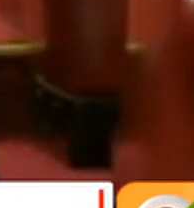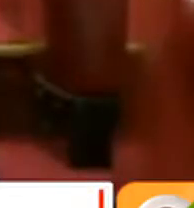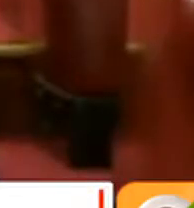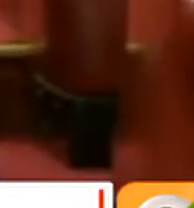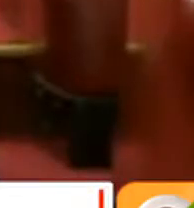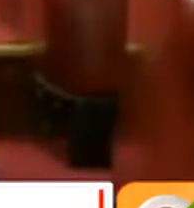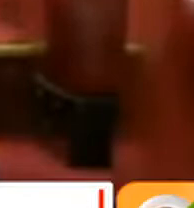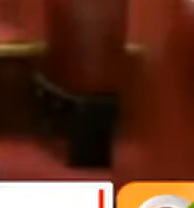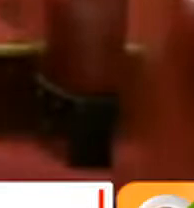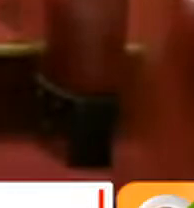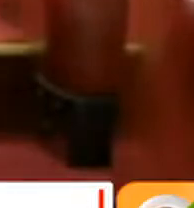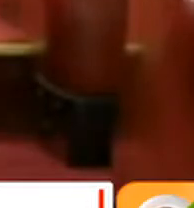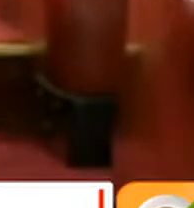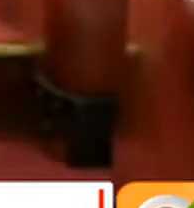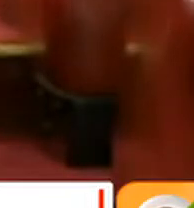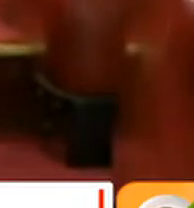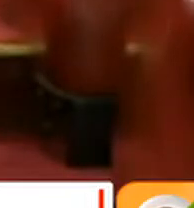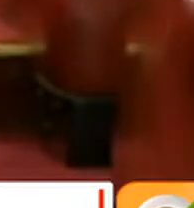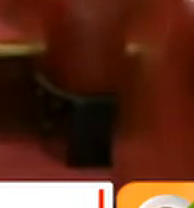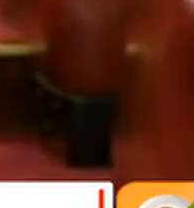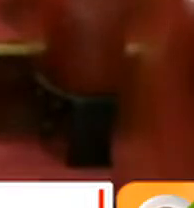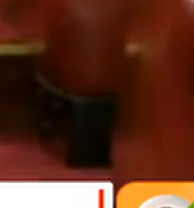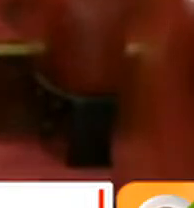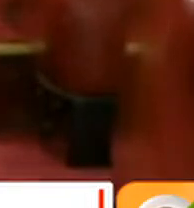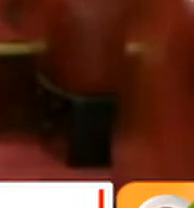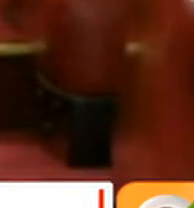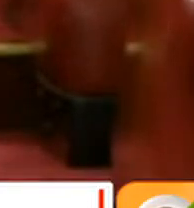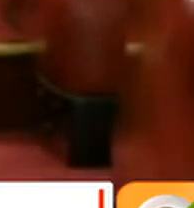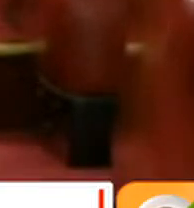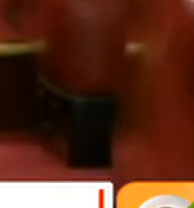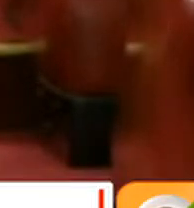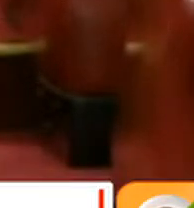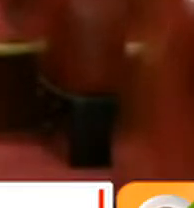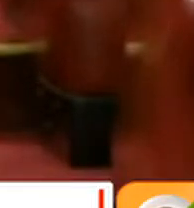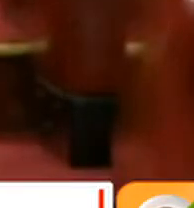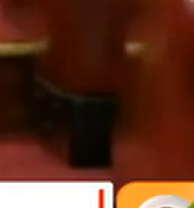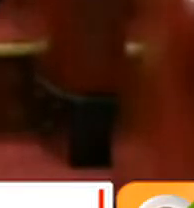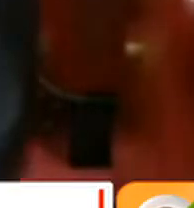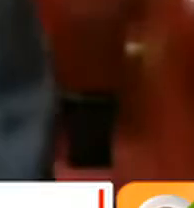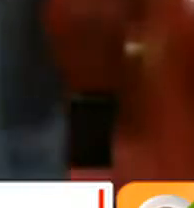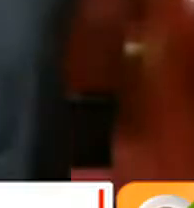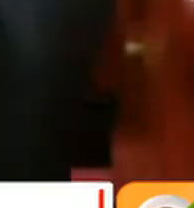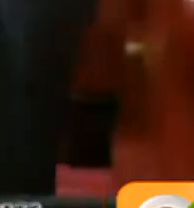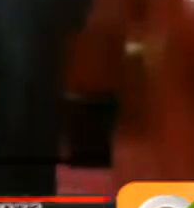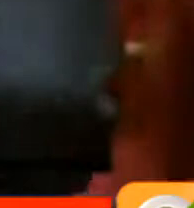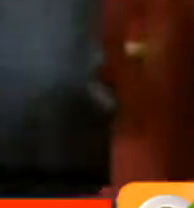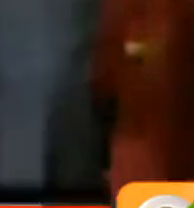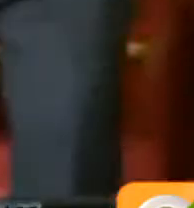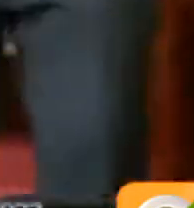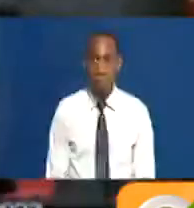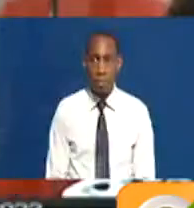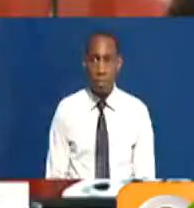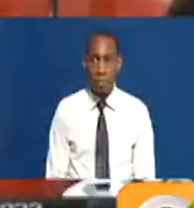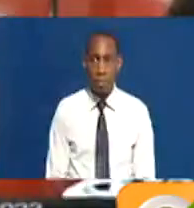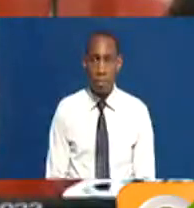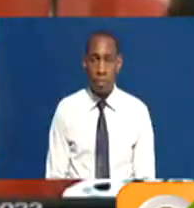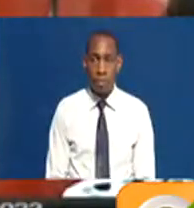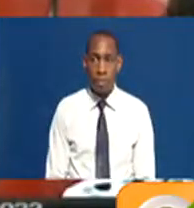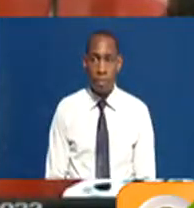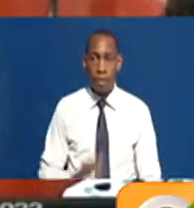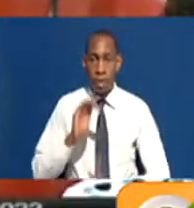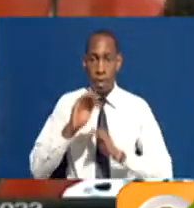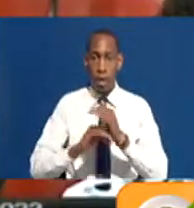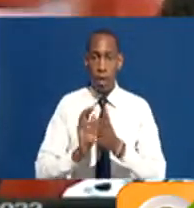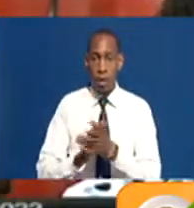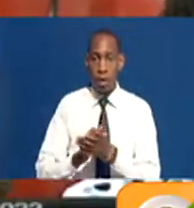academic performance, and pertaining to chapter 6 of the constitution, we're able to receive information from all the government agencies. All of them, Mr.